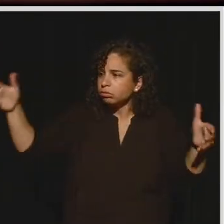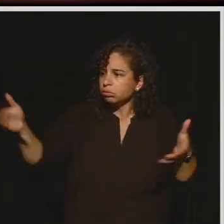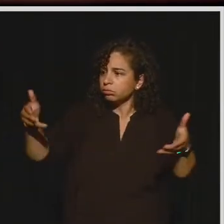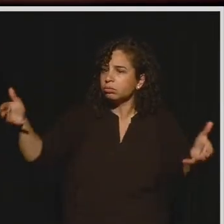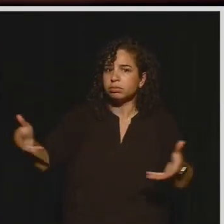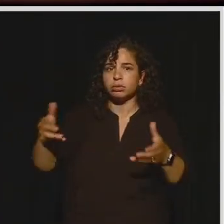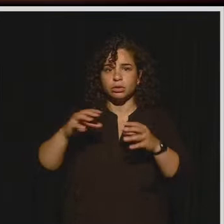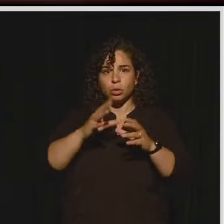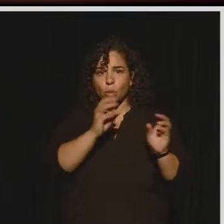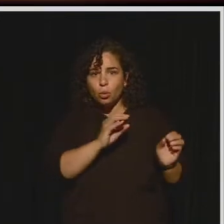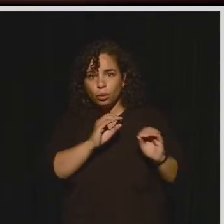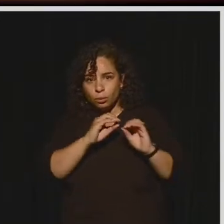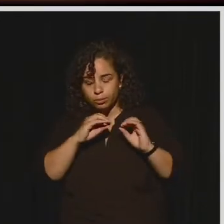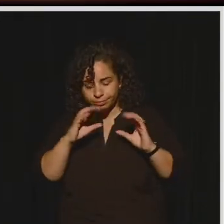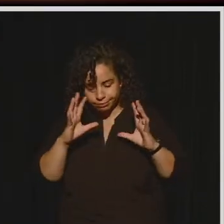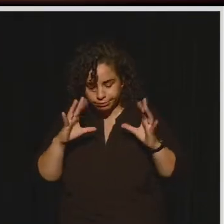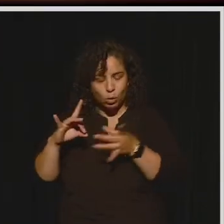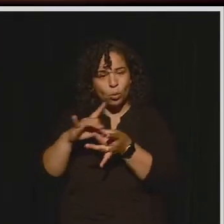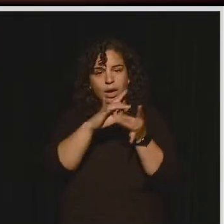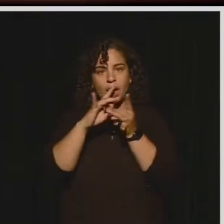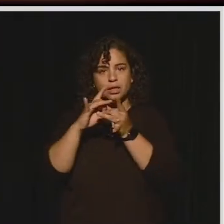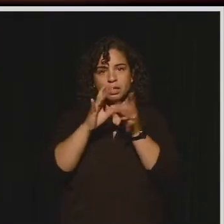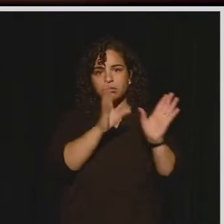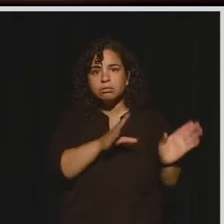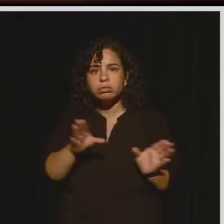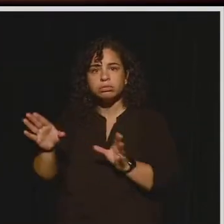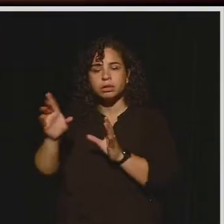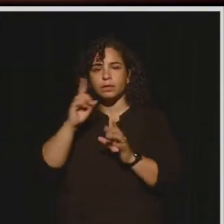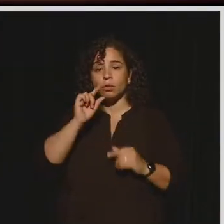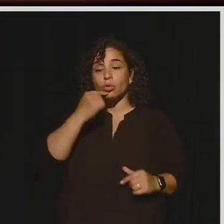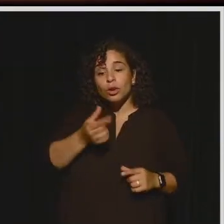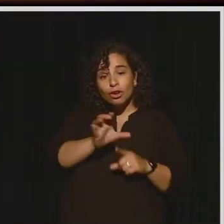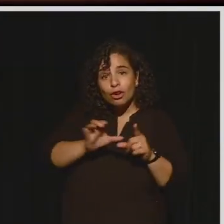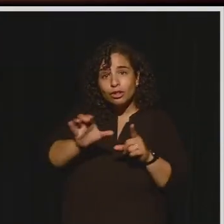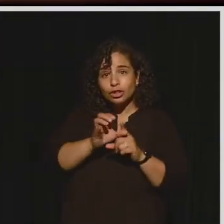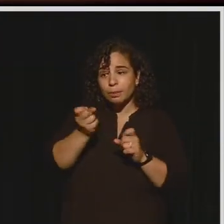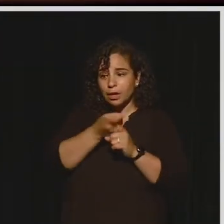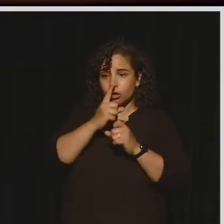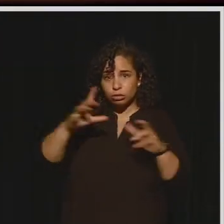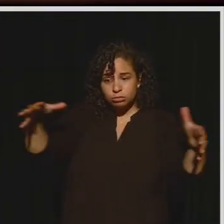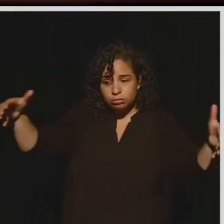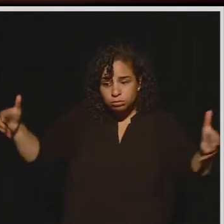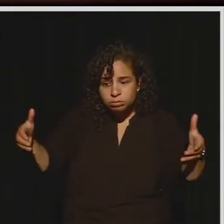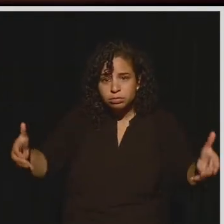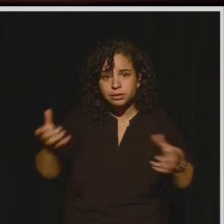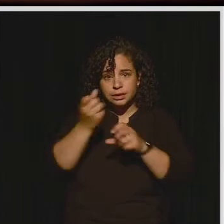organizing, participating in queer culture in this city.